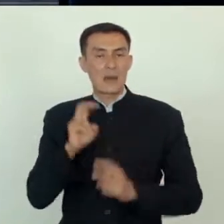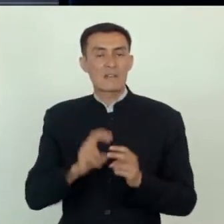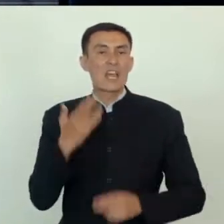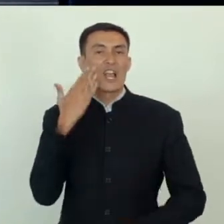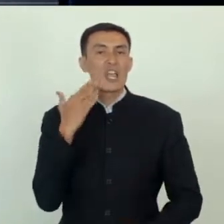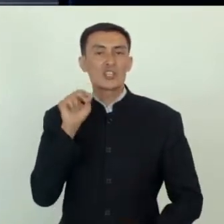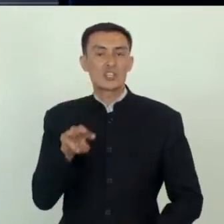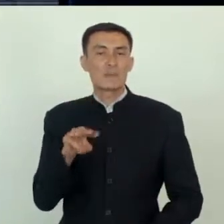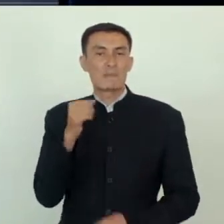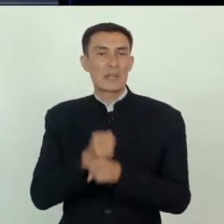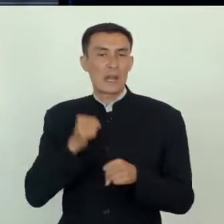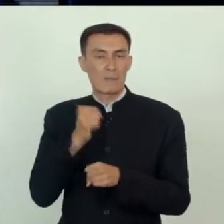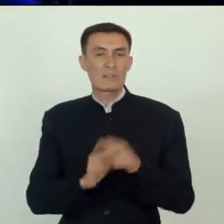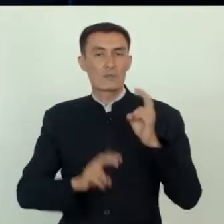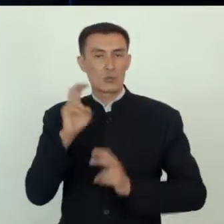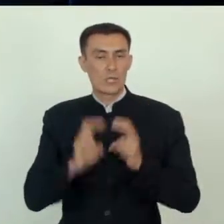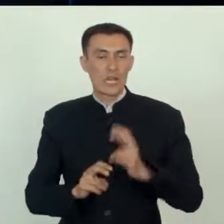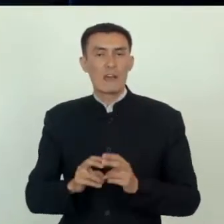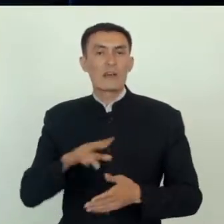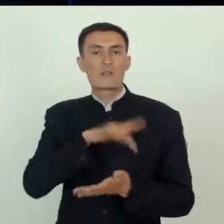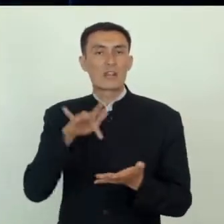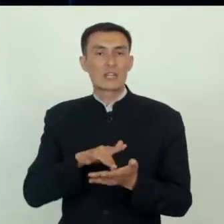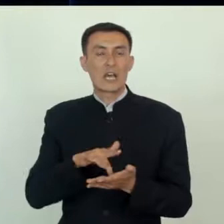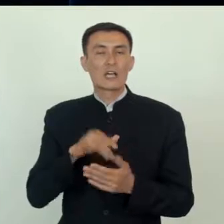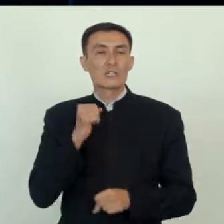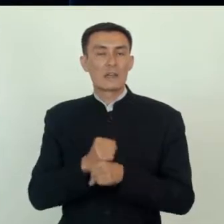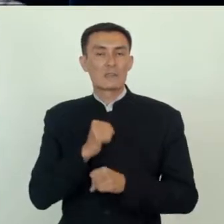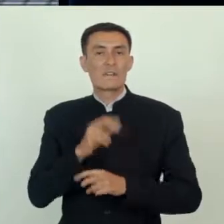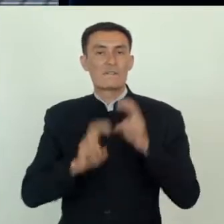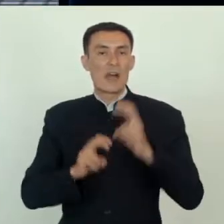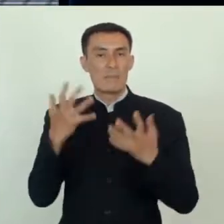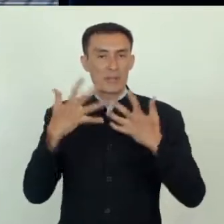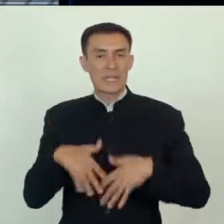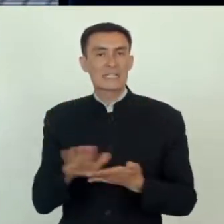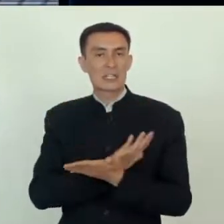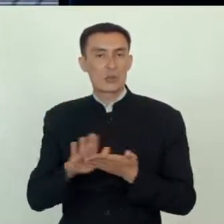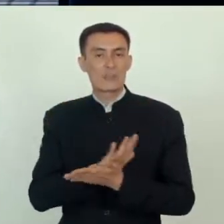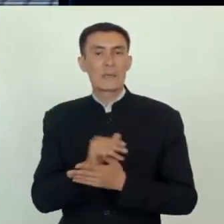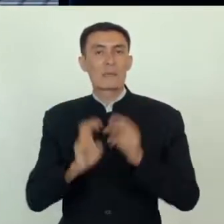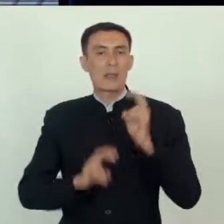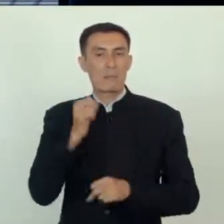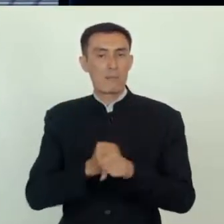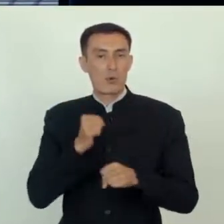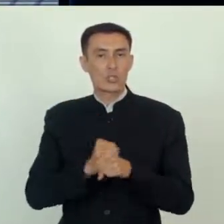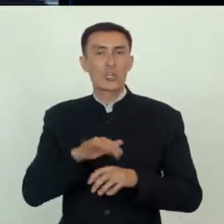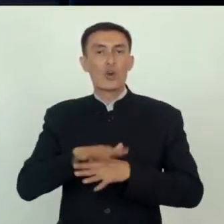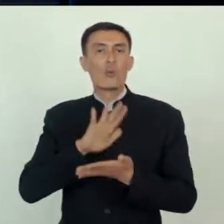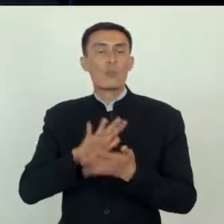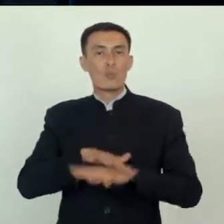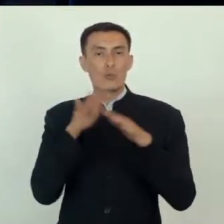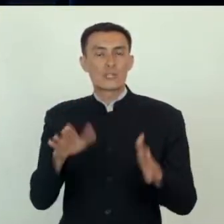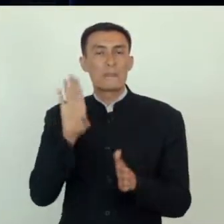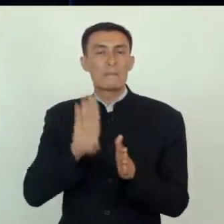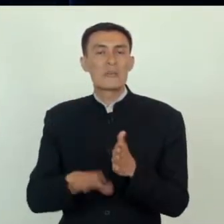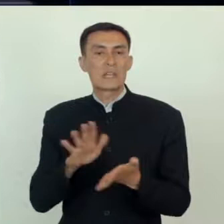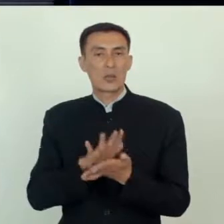found in waste, and it is easier to recycle them than to extract them from the ore. For this reason, entire sorting and recycling